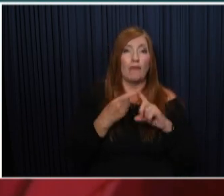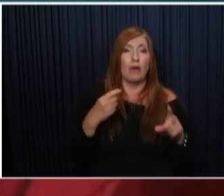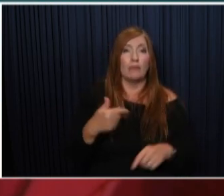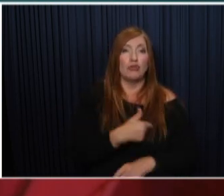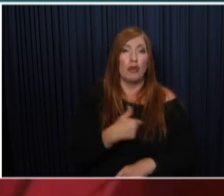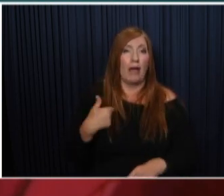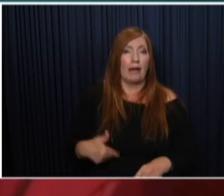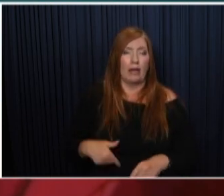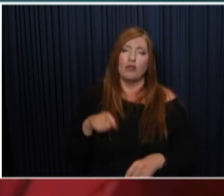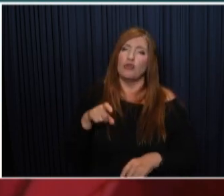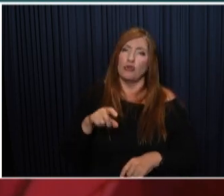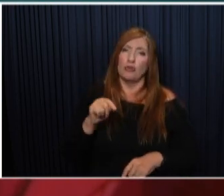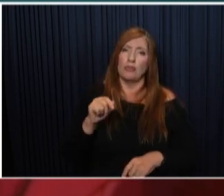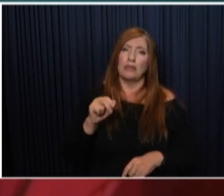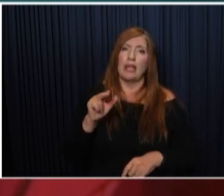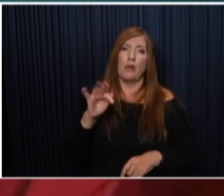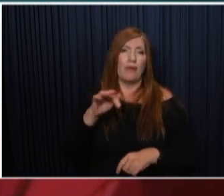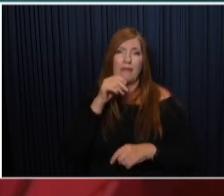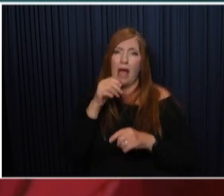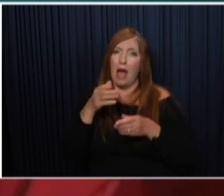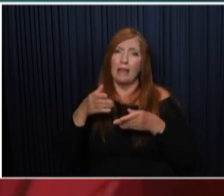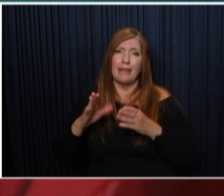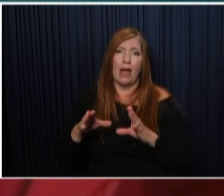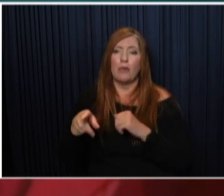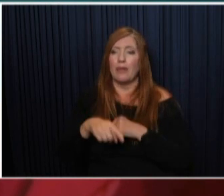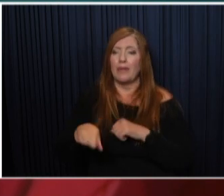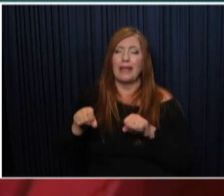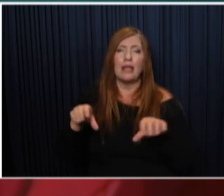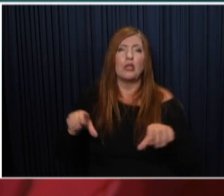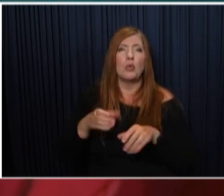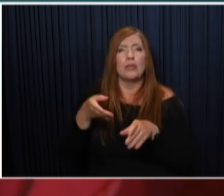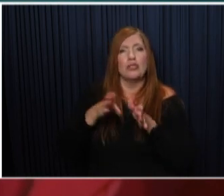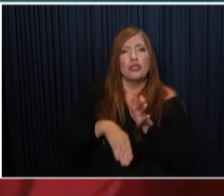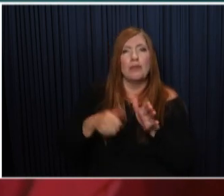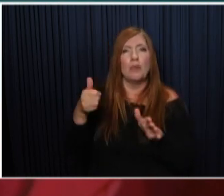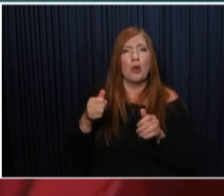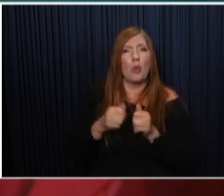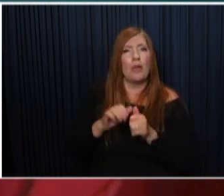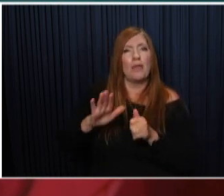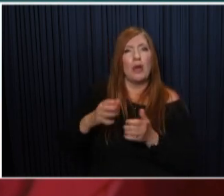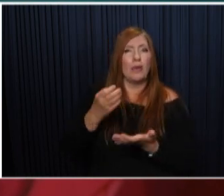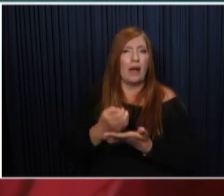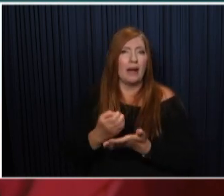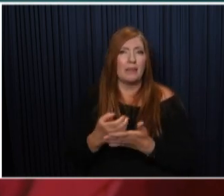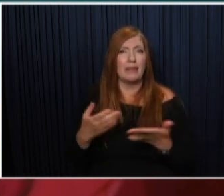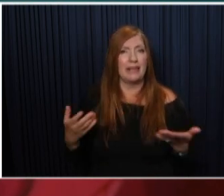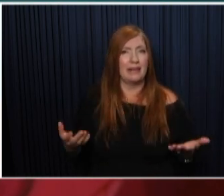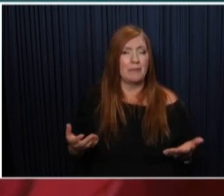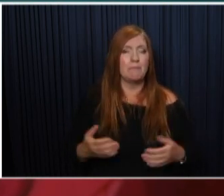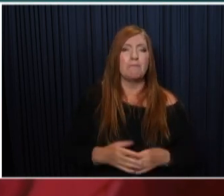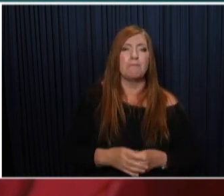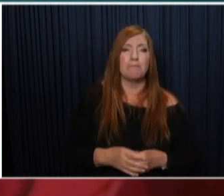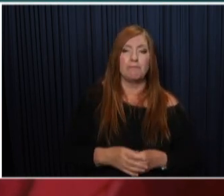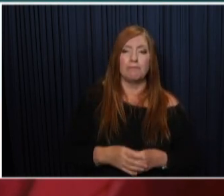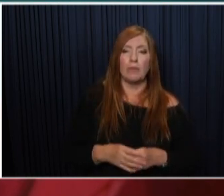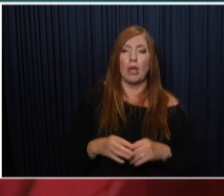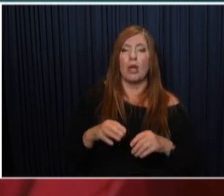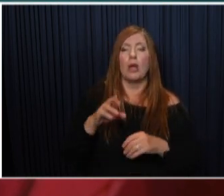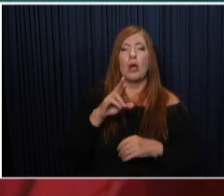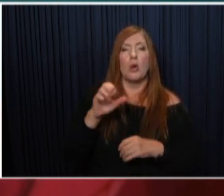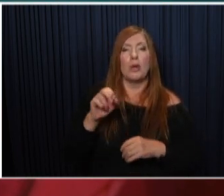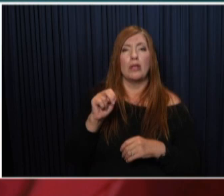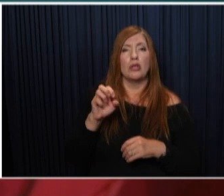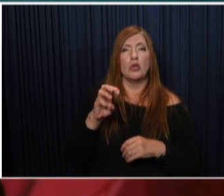away, should be just not allowed because they can do it much cheaper with their economy. Renewable energy needs